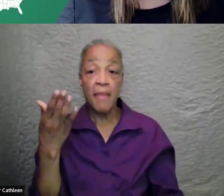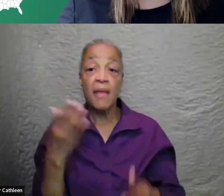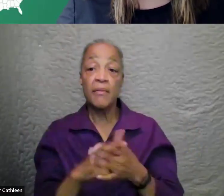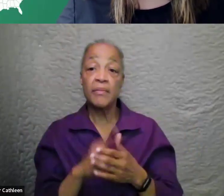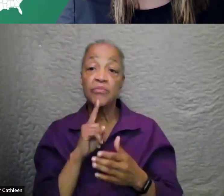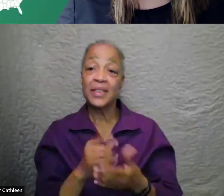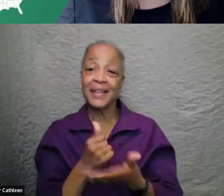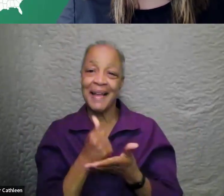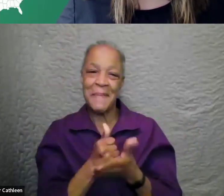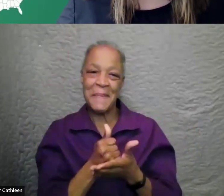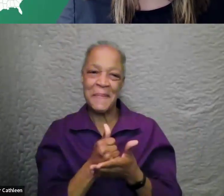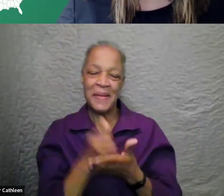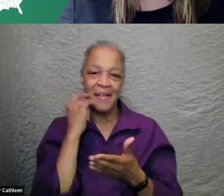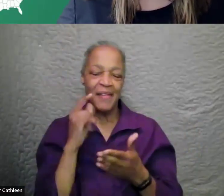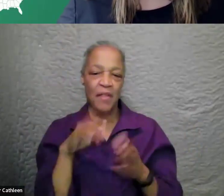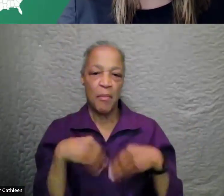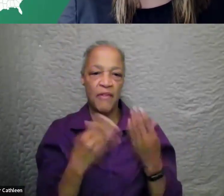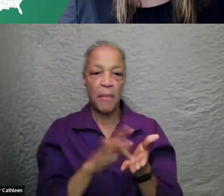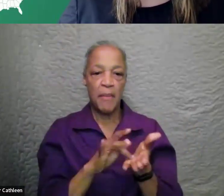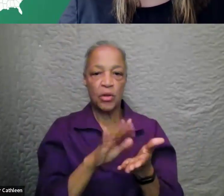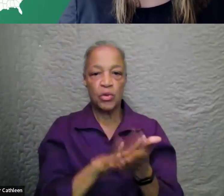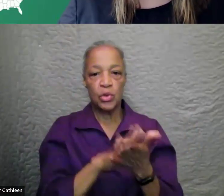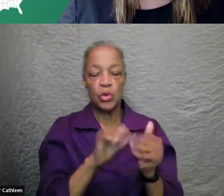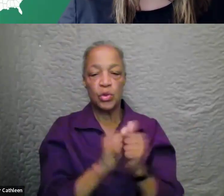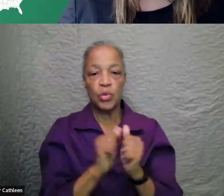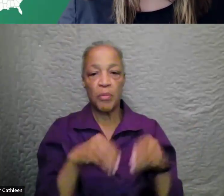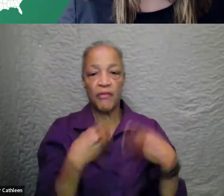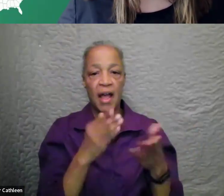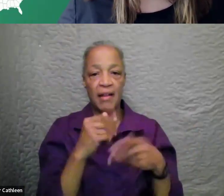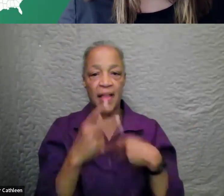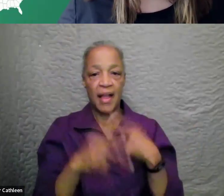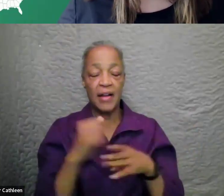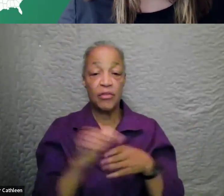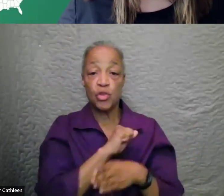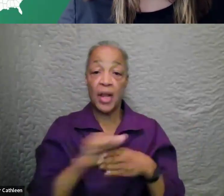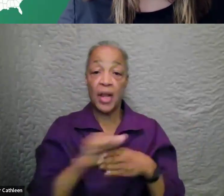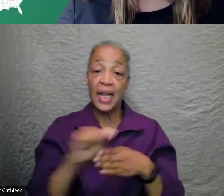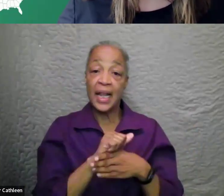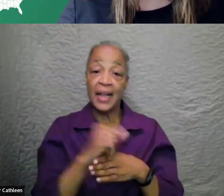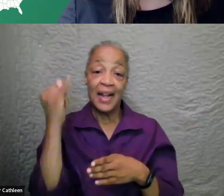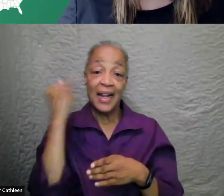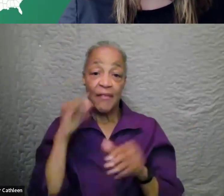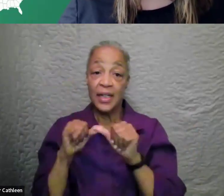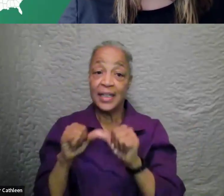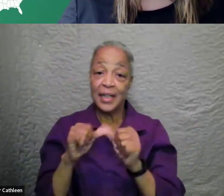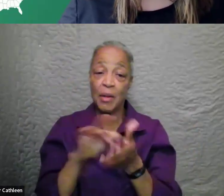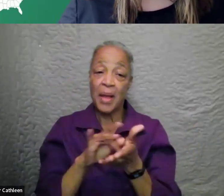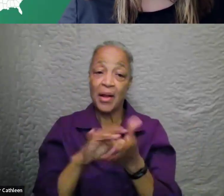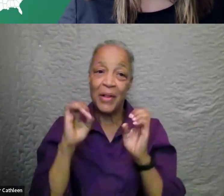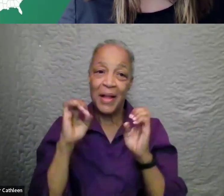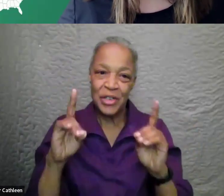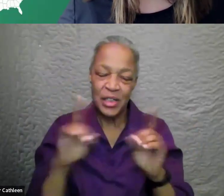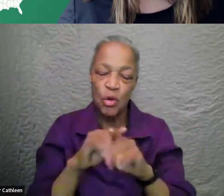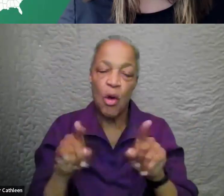really, really would help if they provided, medical schools would provide that kind of training. And if continuing medical education